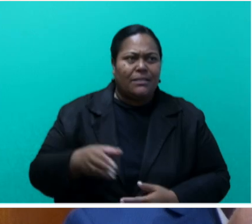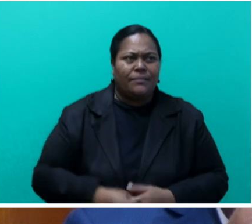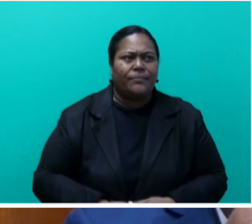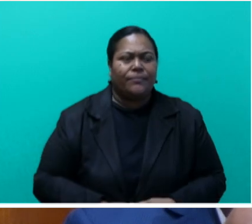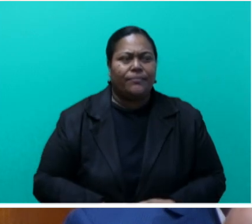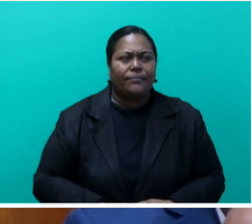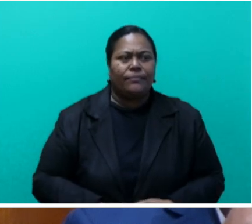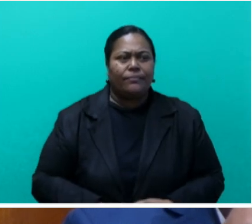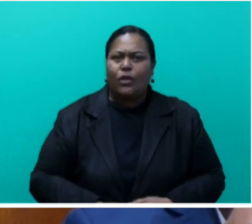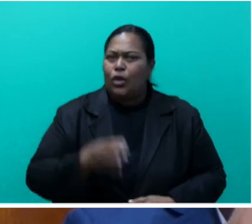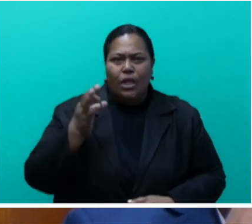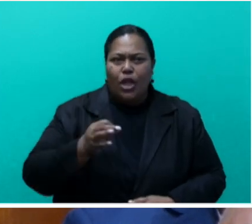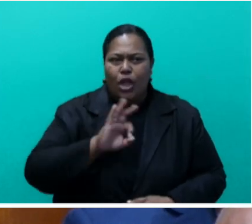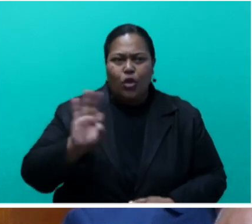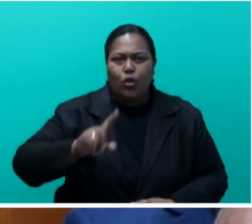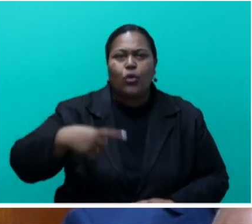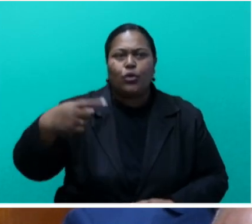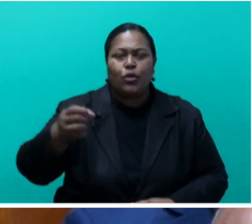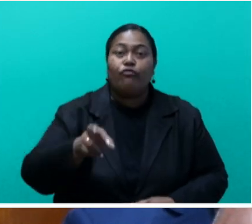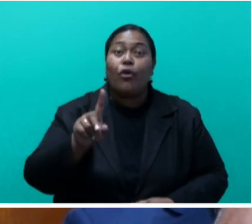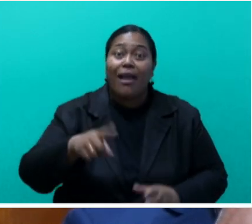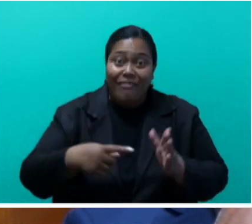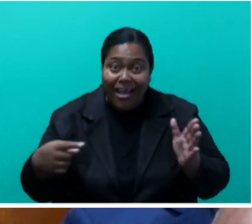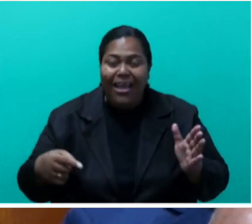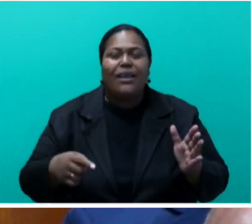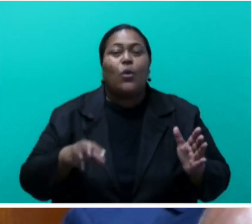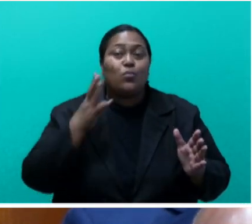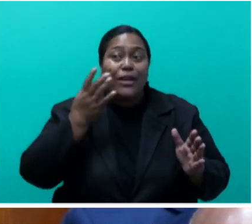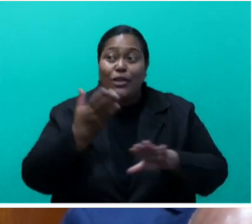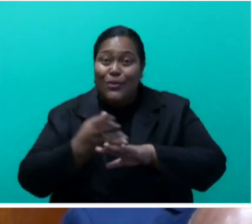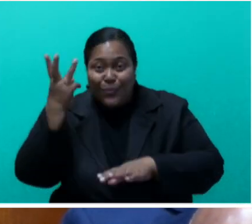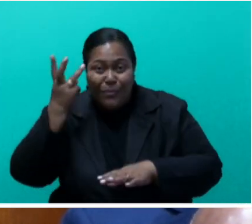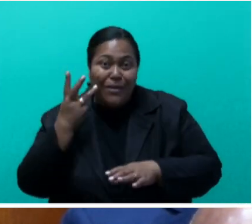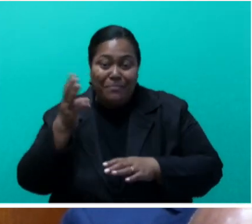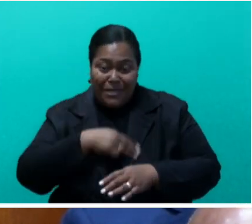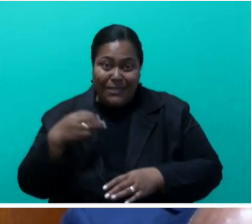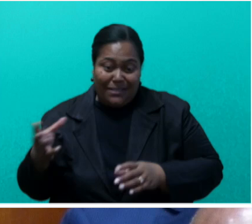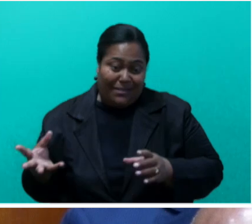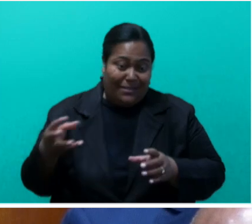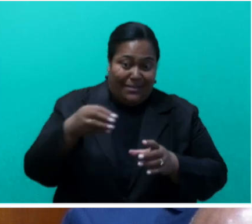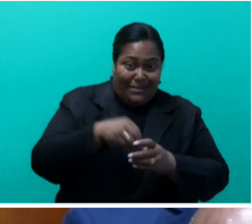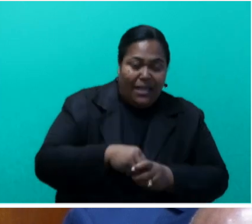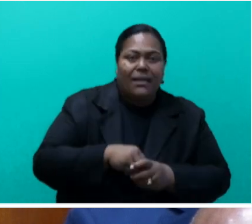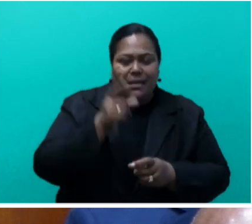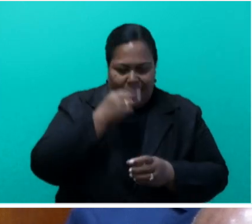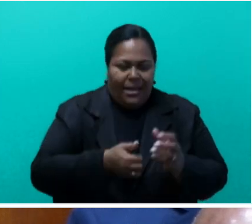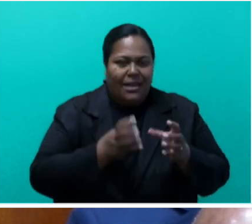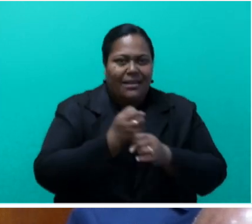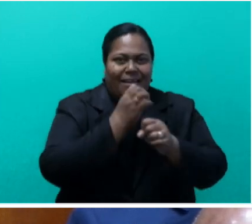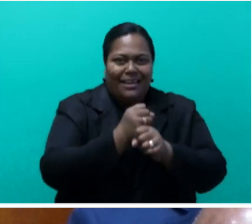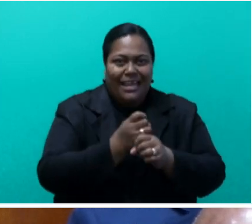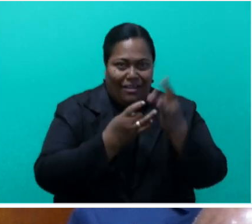continue forever, but when there are new ministers that come in, they can access this information and be updated as to what is happening in the